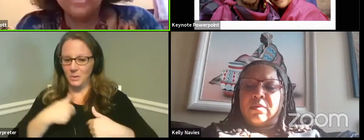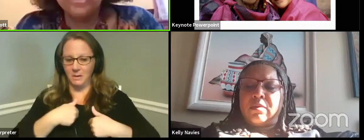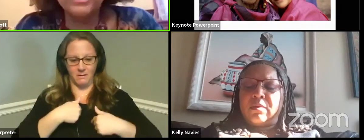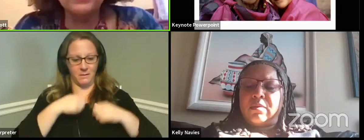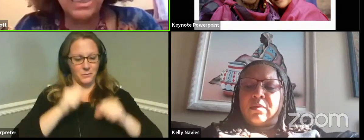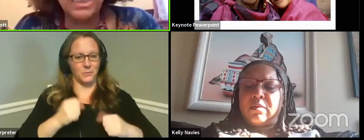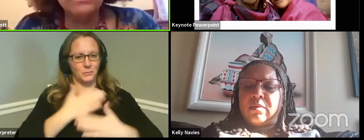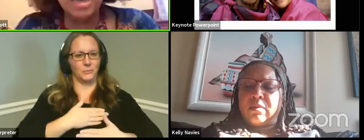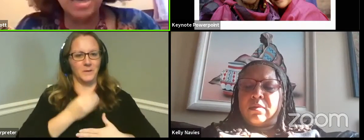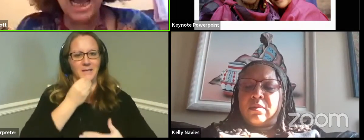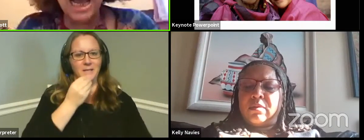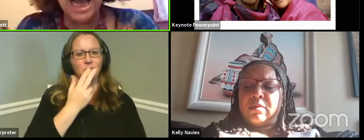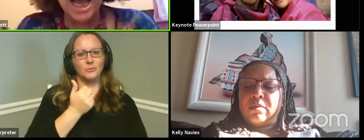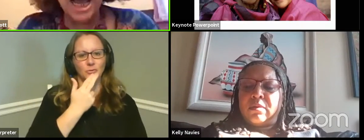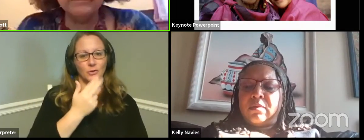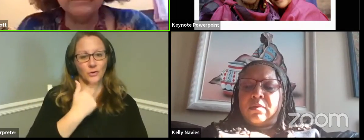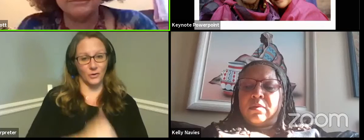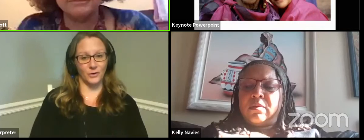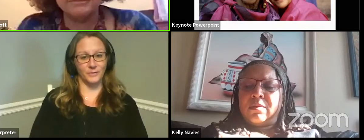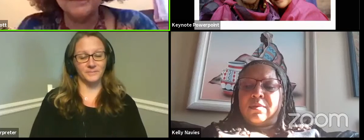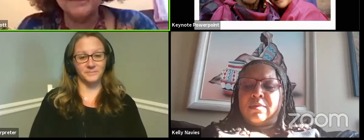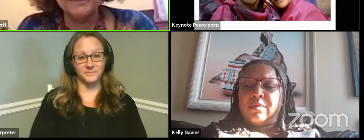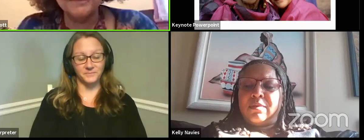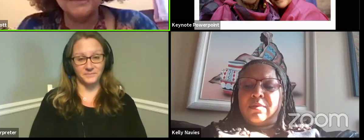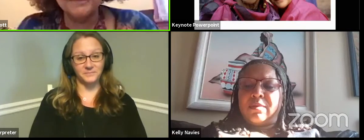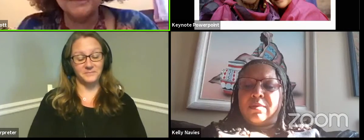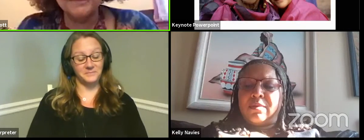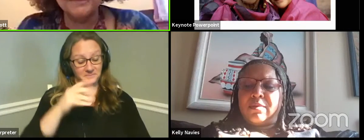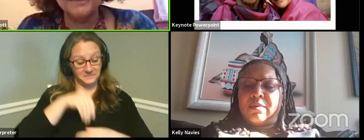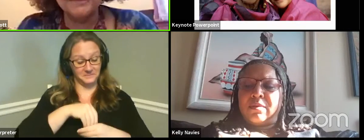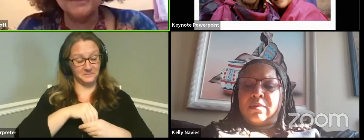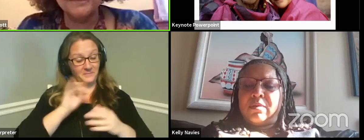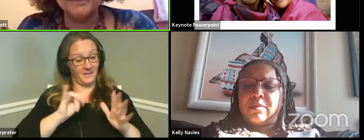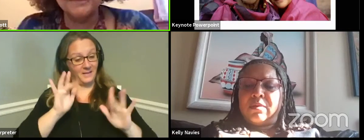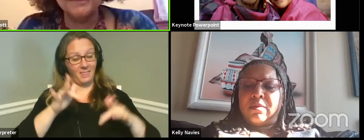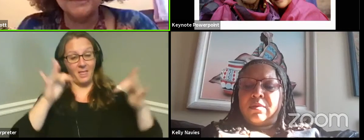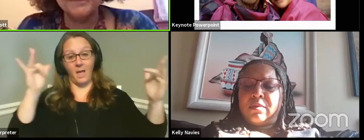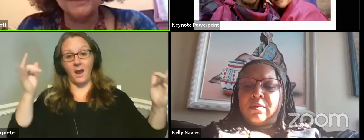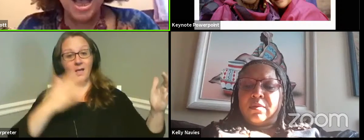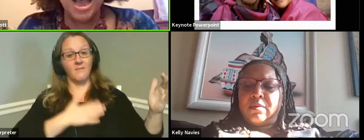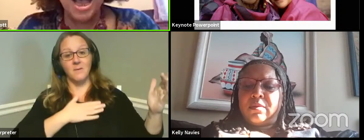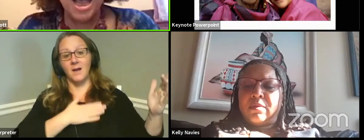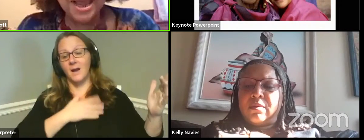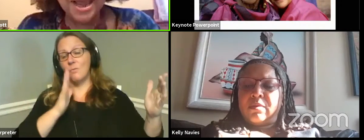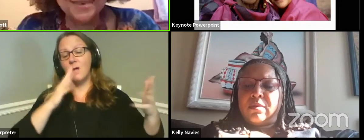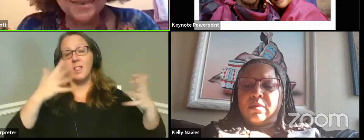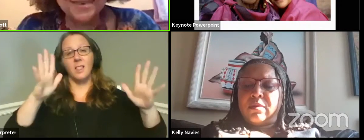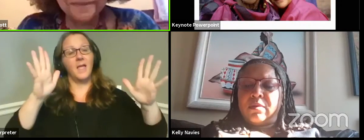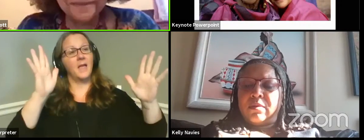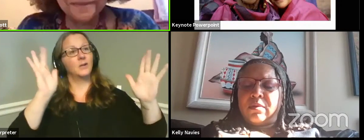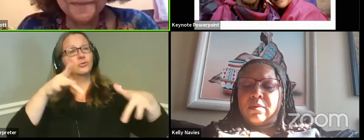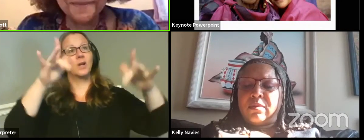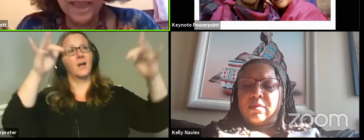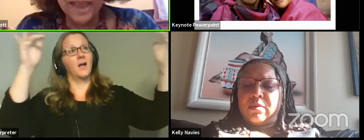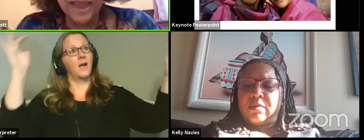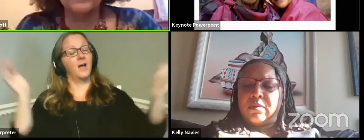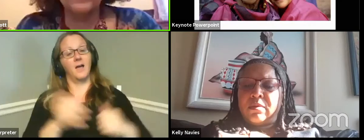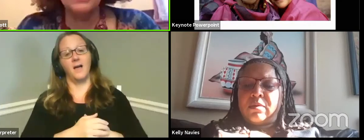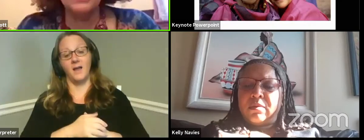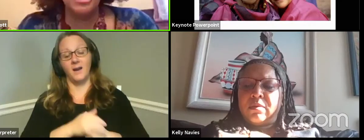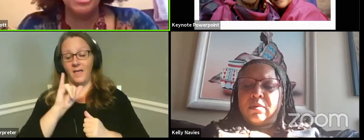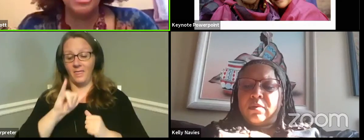This little light of mine, I'm gonna let it shine. This